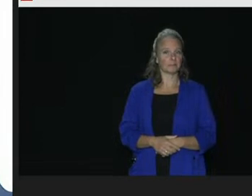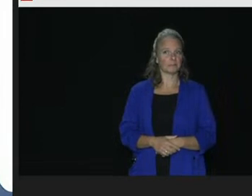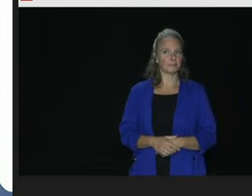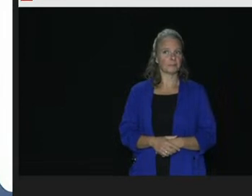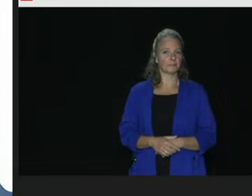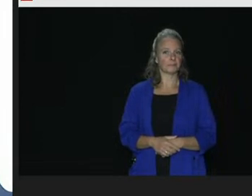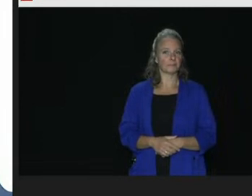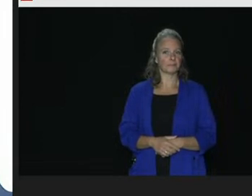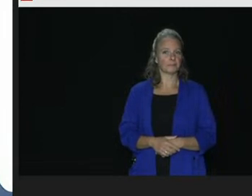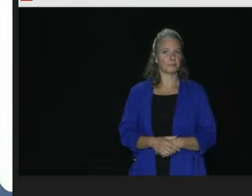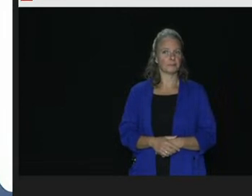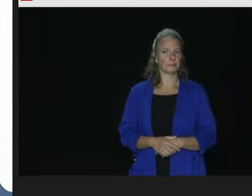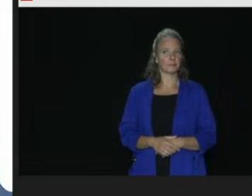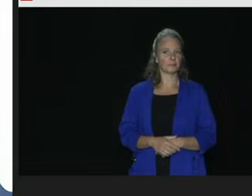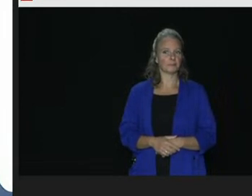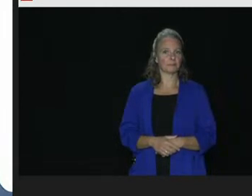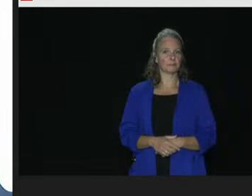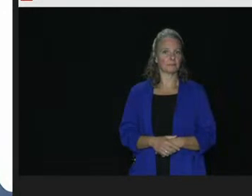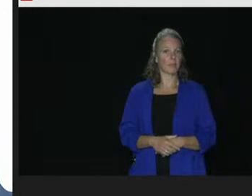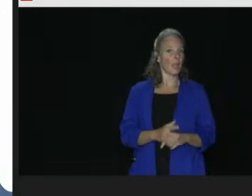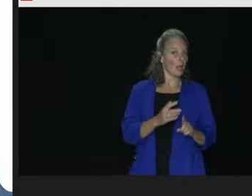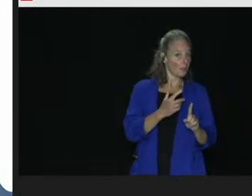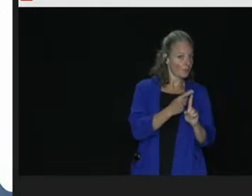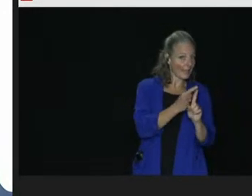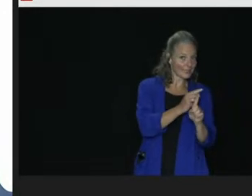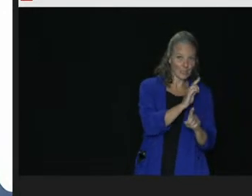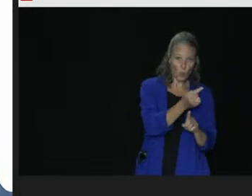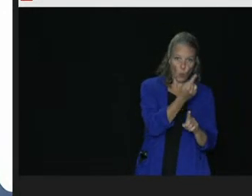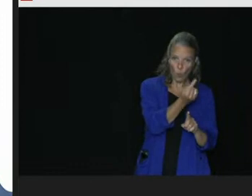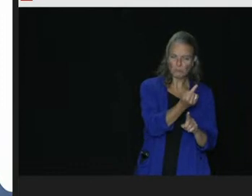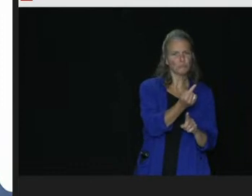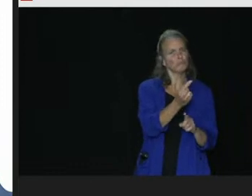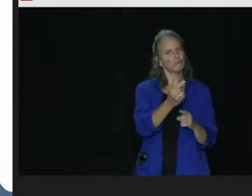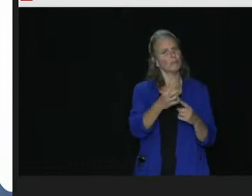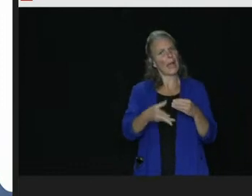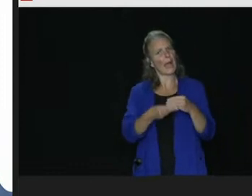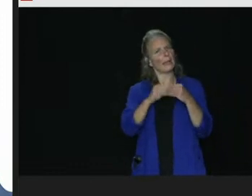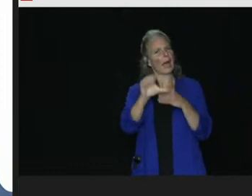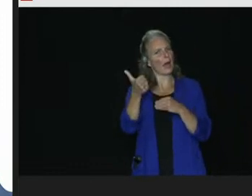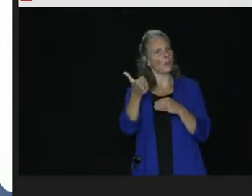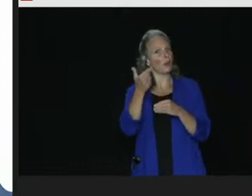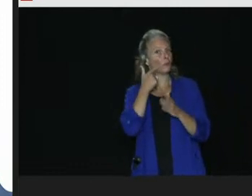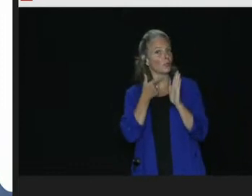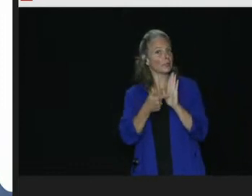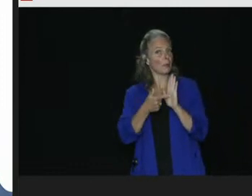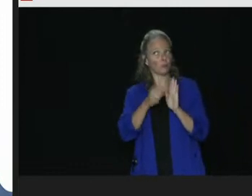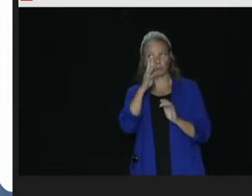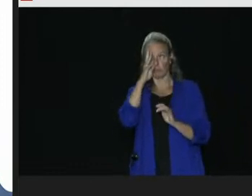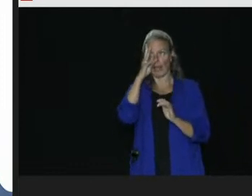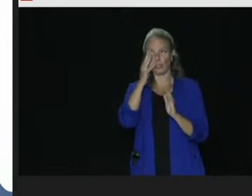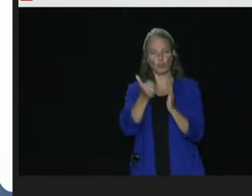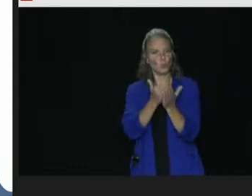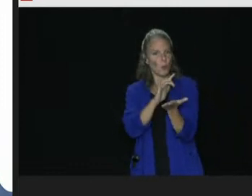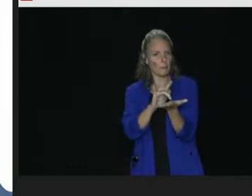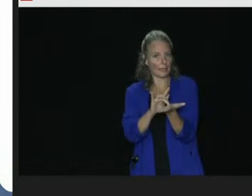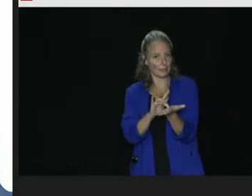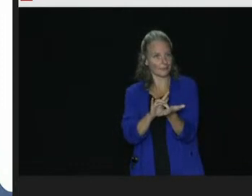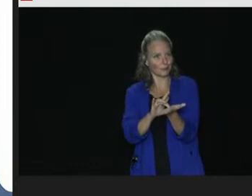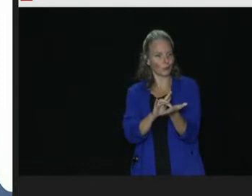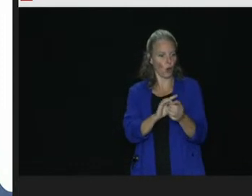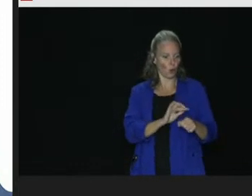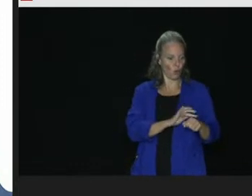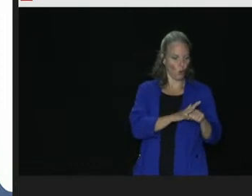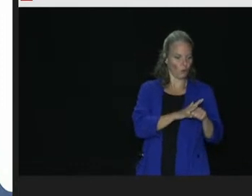to use other tools like emerging medicines to fight COVID symptoms. But we know